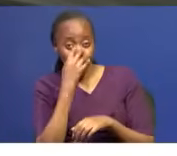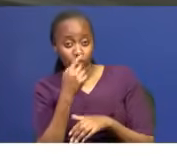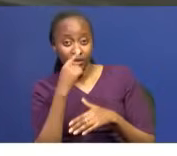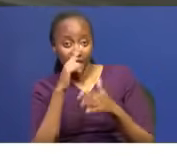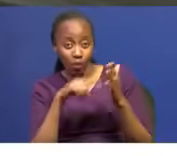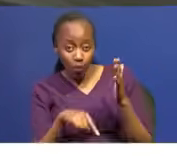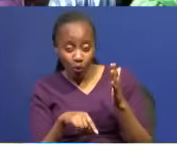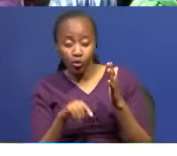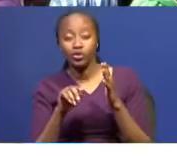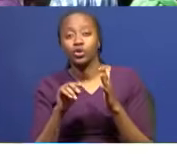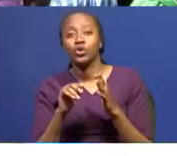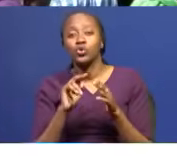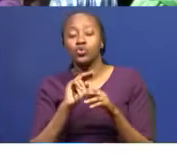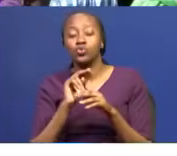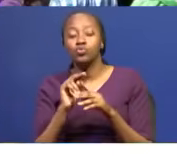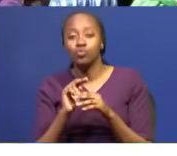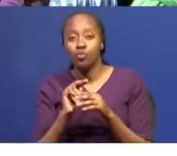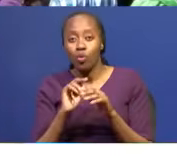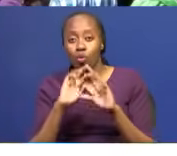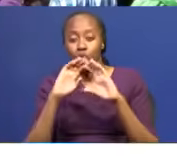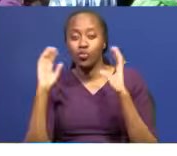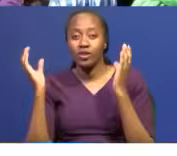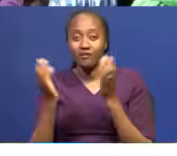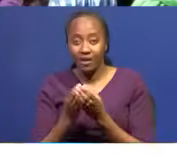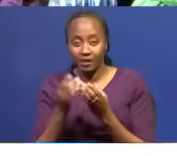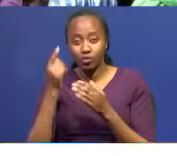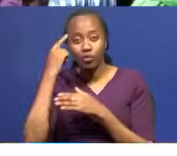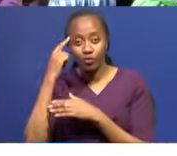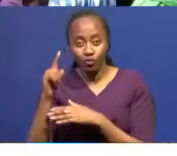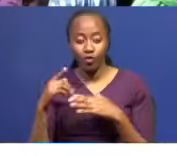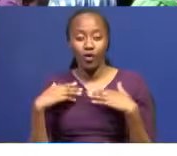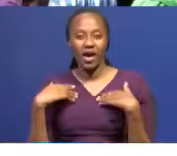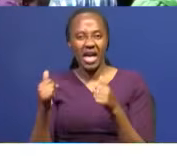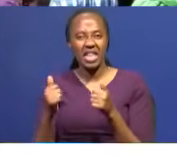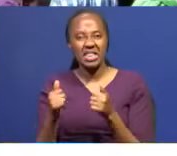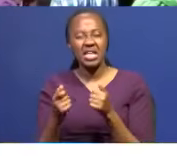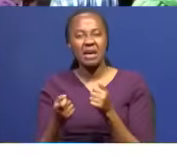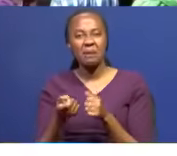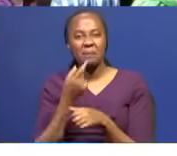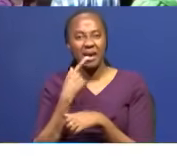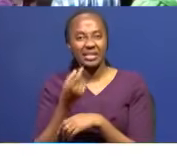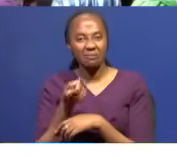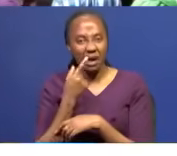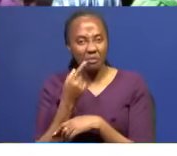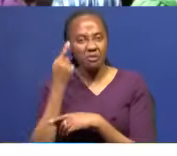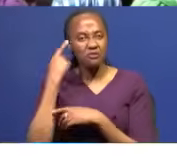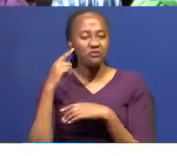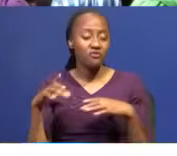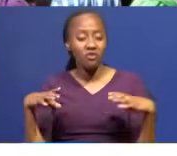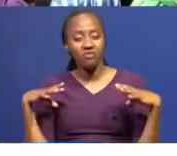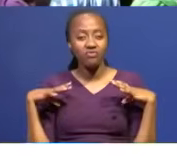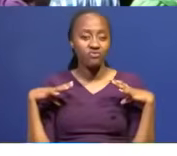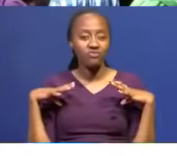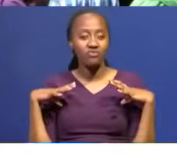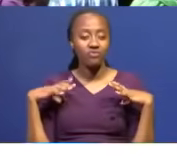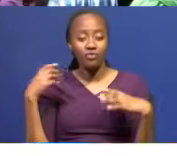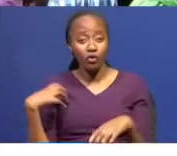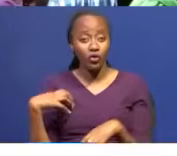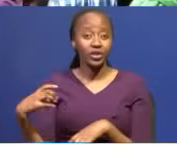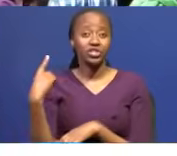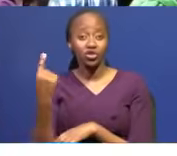universal healthcare goal. Matibabu sio starehe ya wale wenye wako na uwezo ama